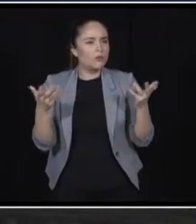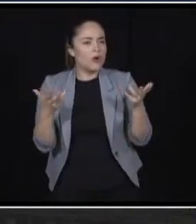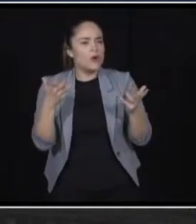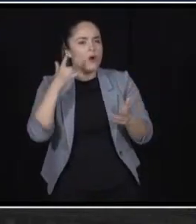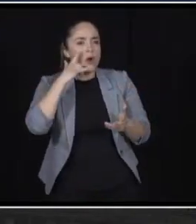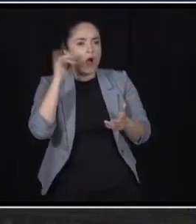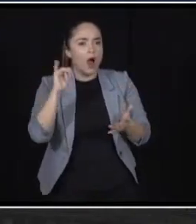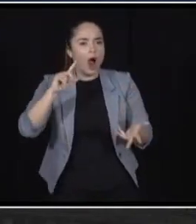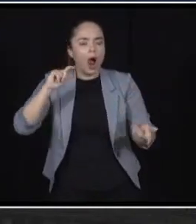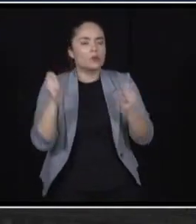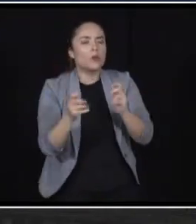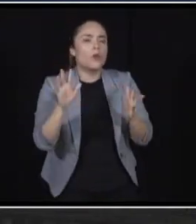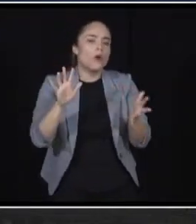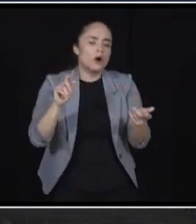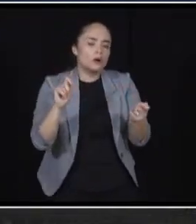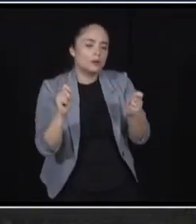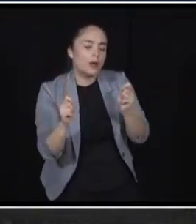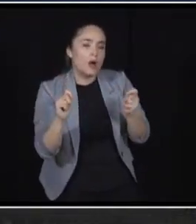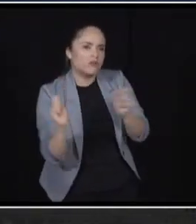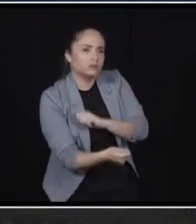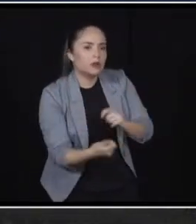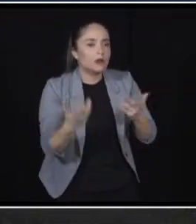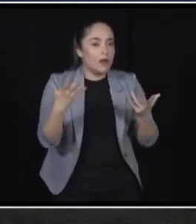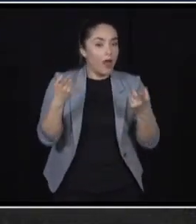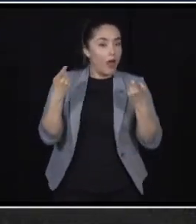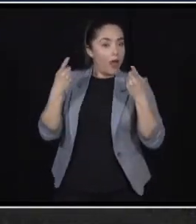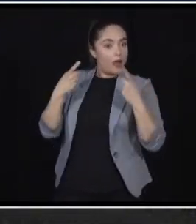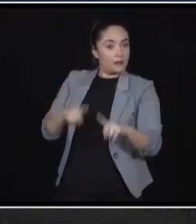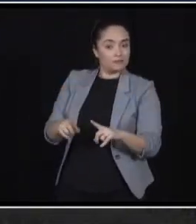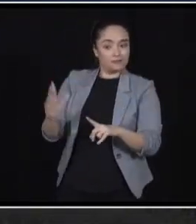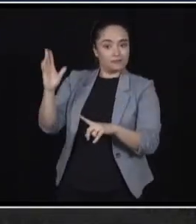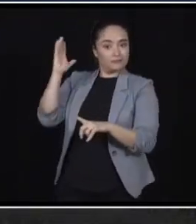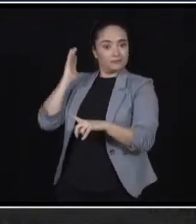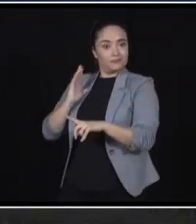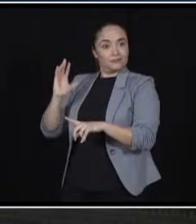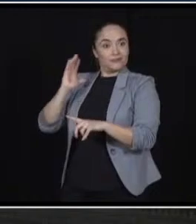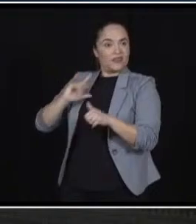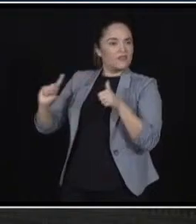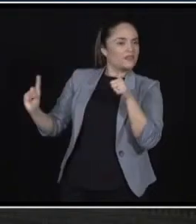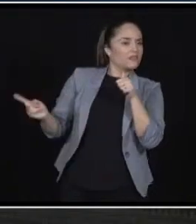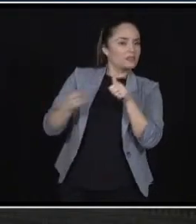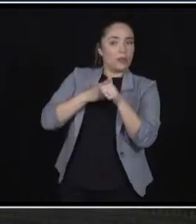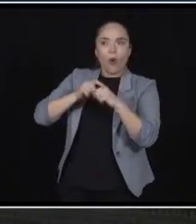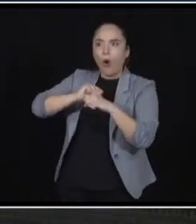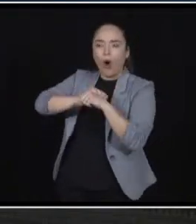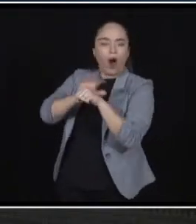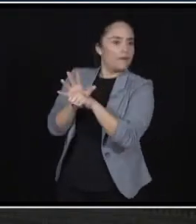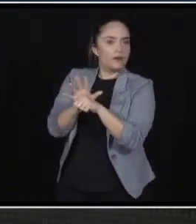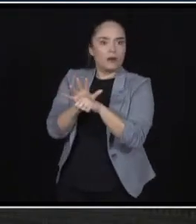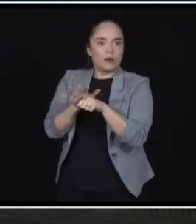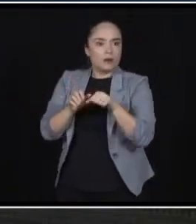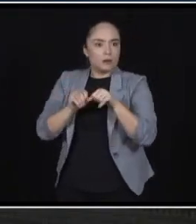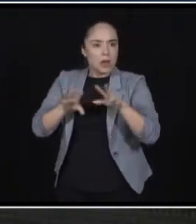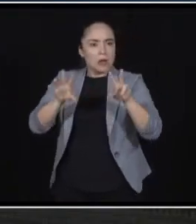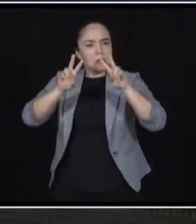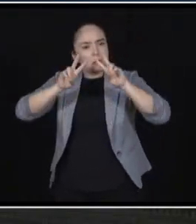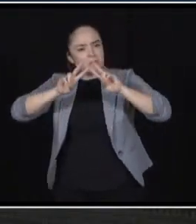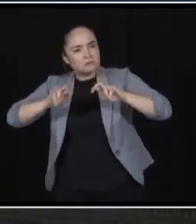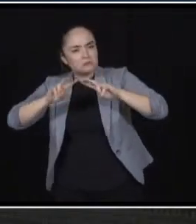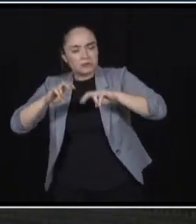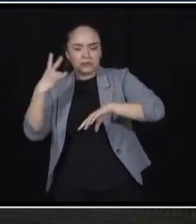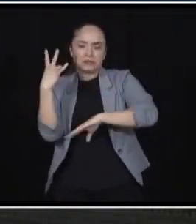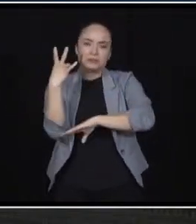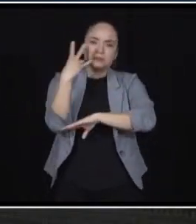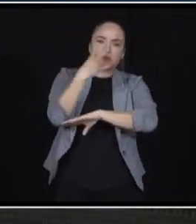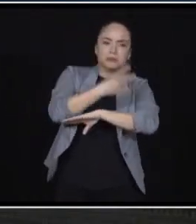the initial COVID, we would look at a 7-day rolling average. The VOCs, the variants of concerns, are moving much